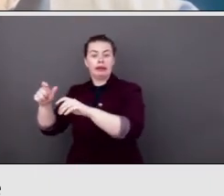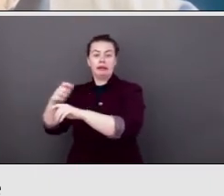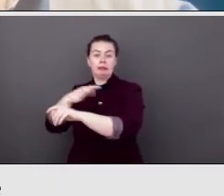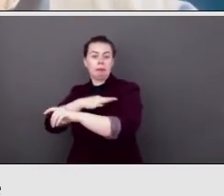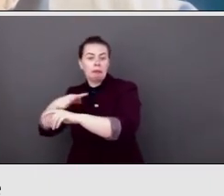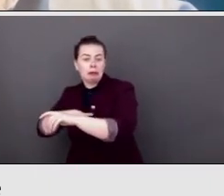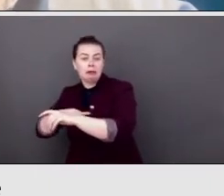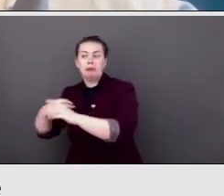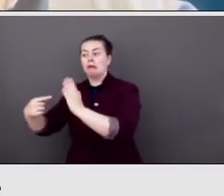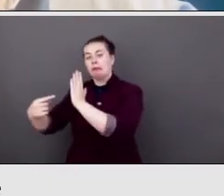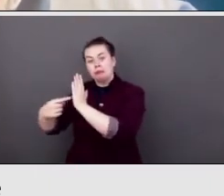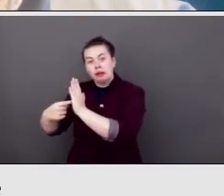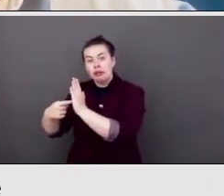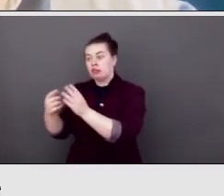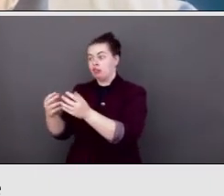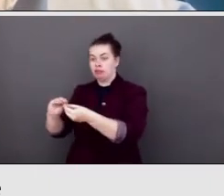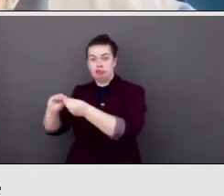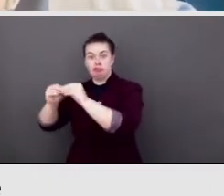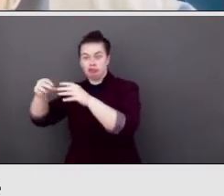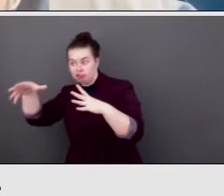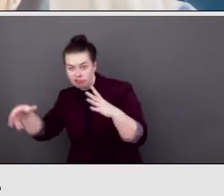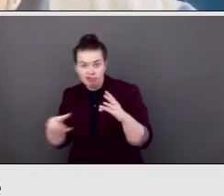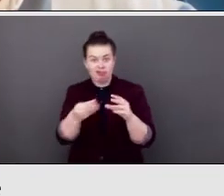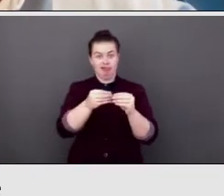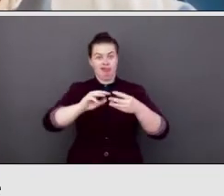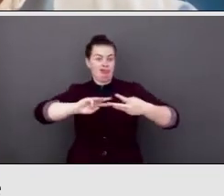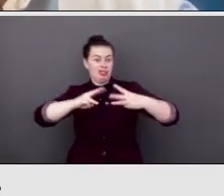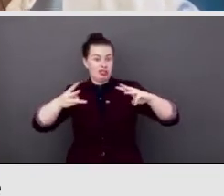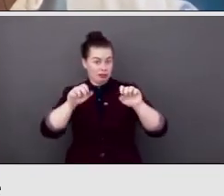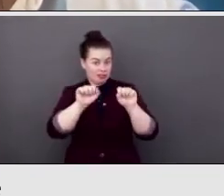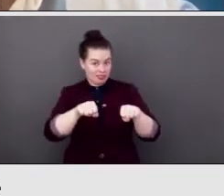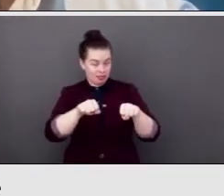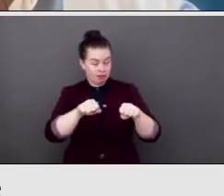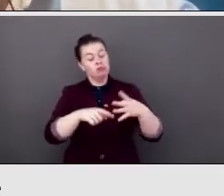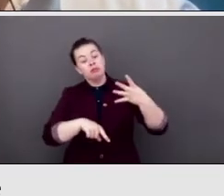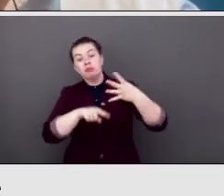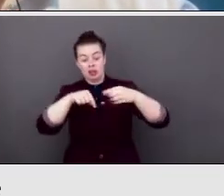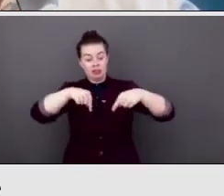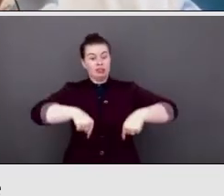also propose some recommendations, some guidelines about standardization and interoperability included.